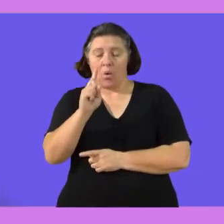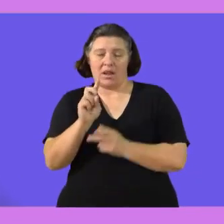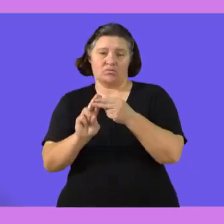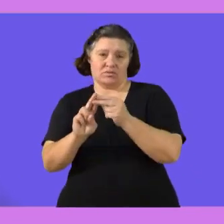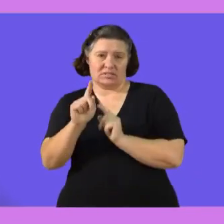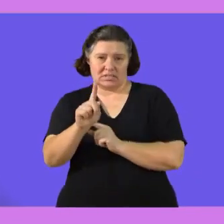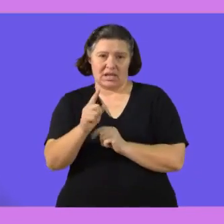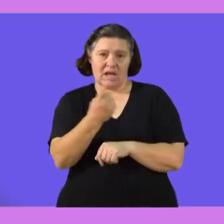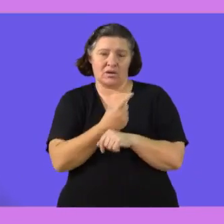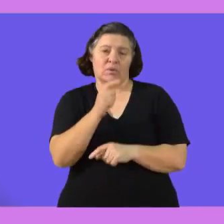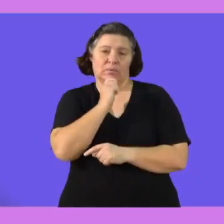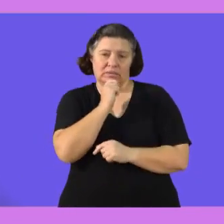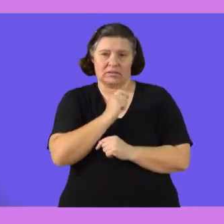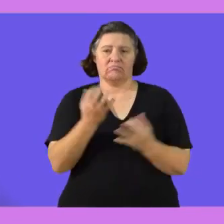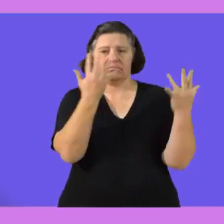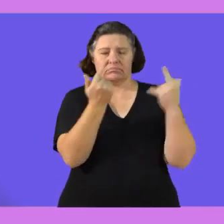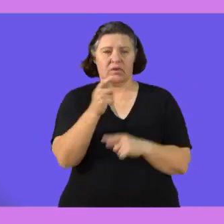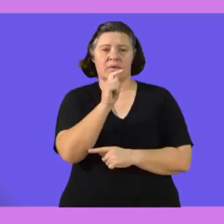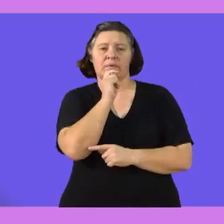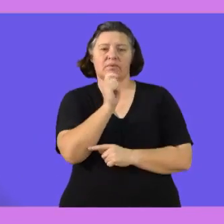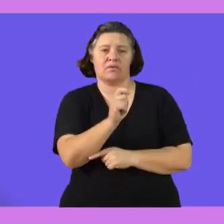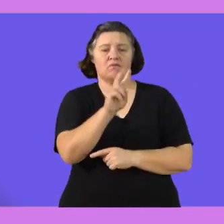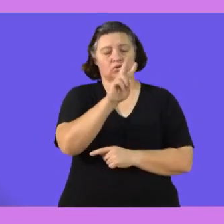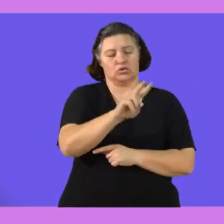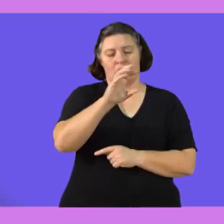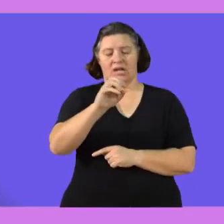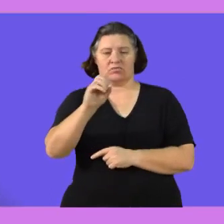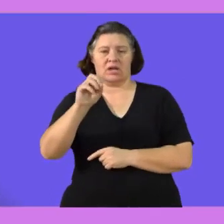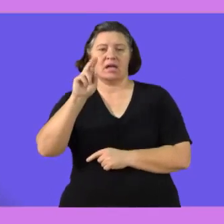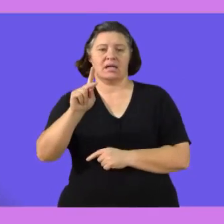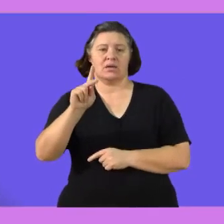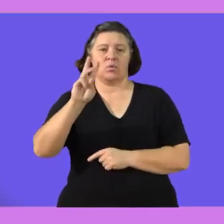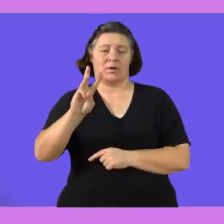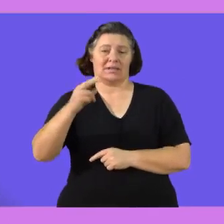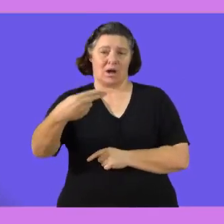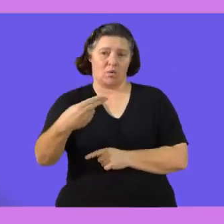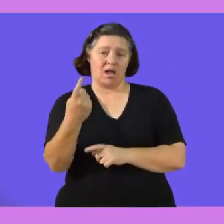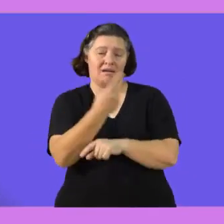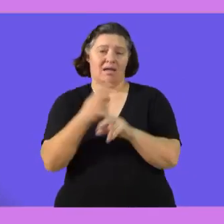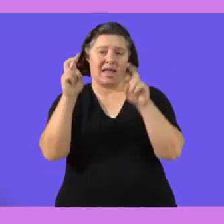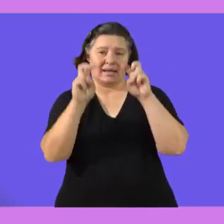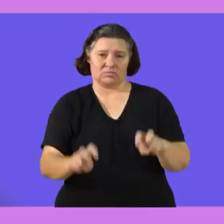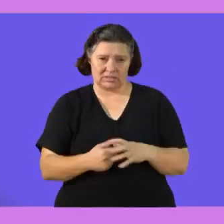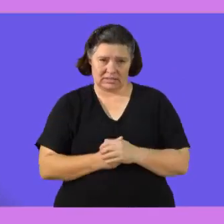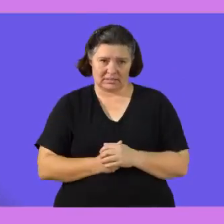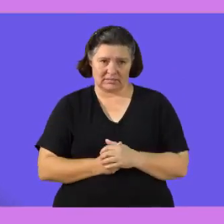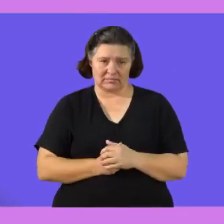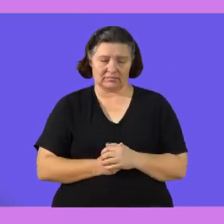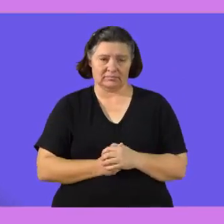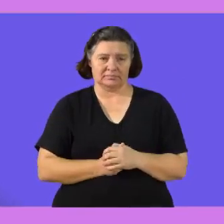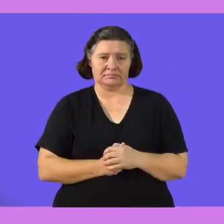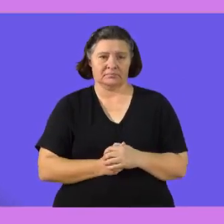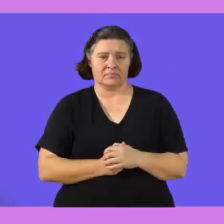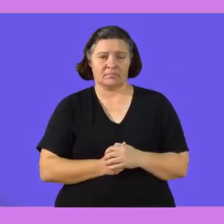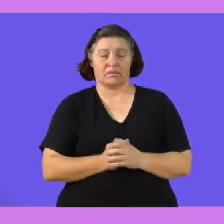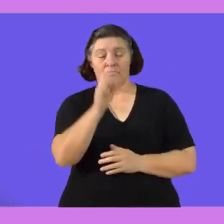used. Calculate how much you will have to pay for the use of 200 kilowatt hours of electricity. Okay, so